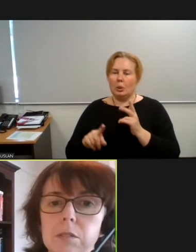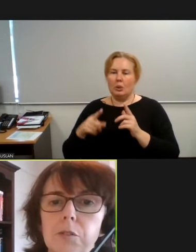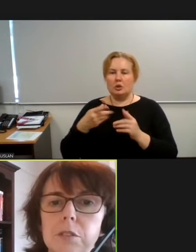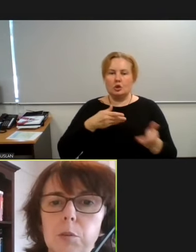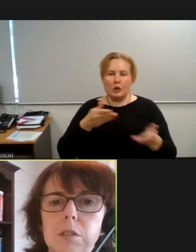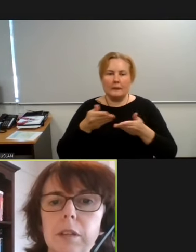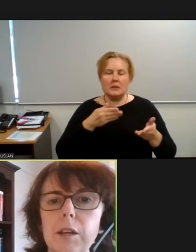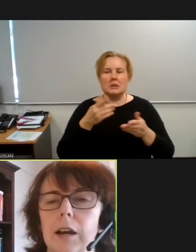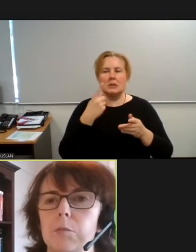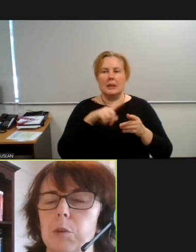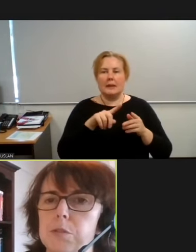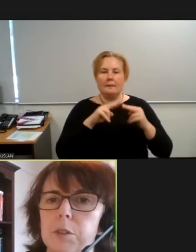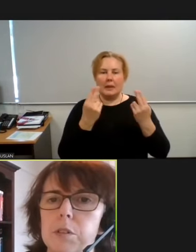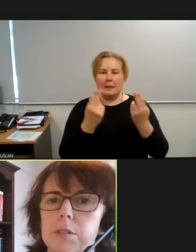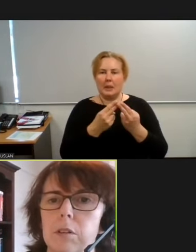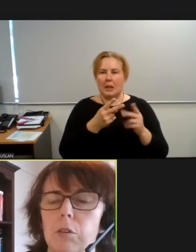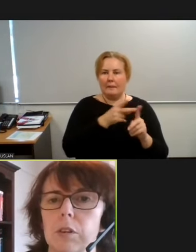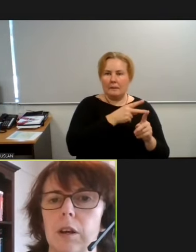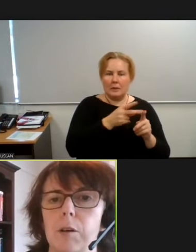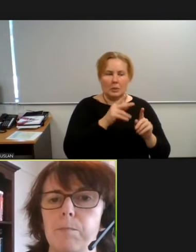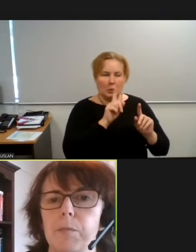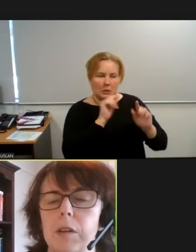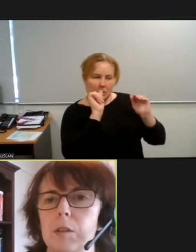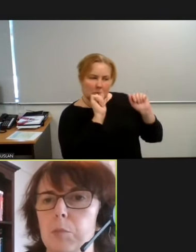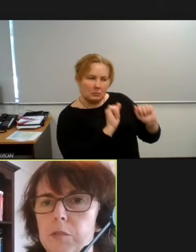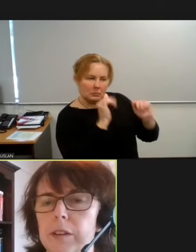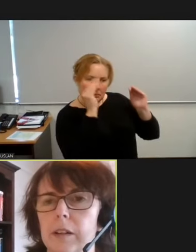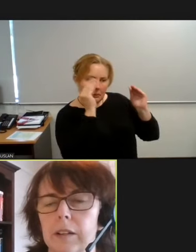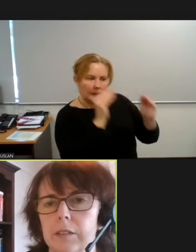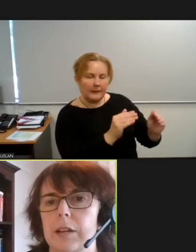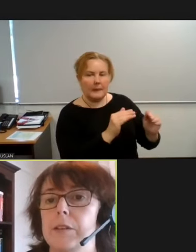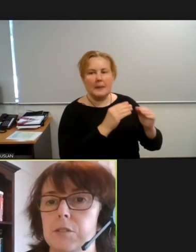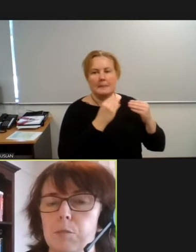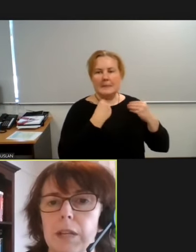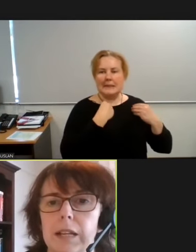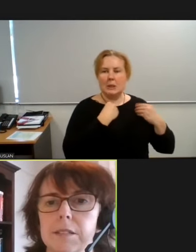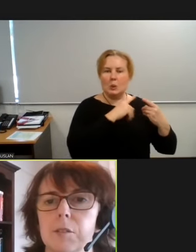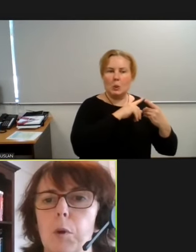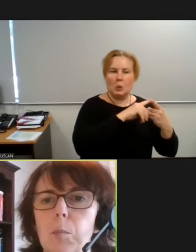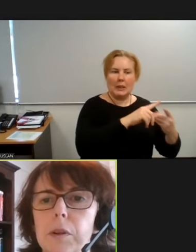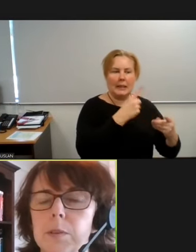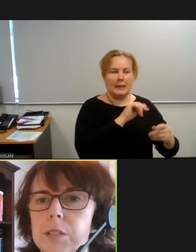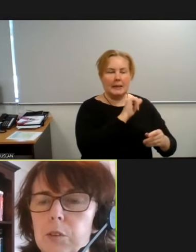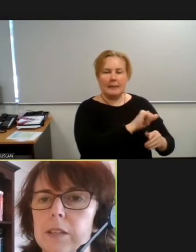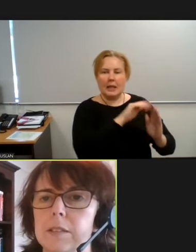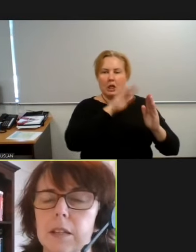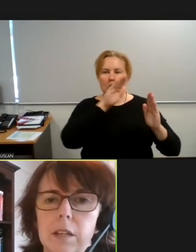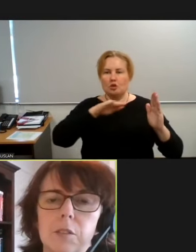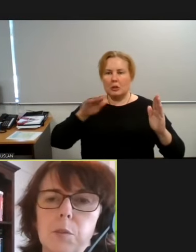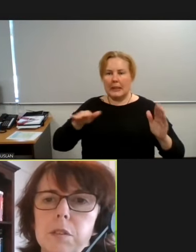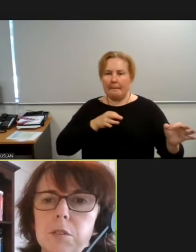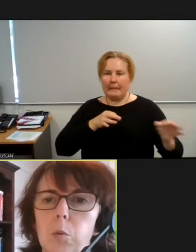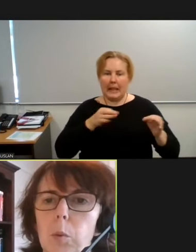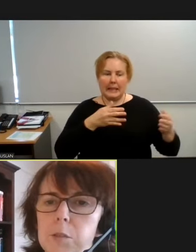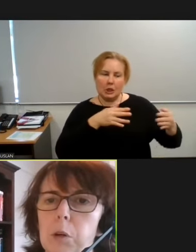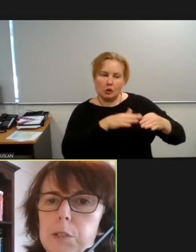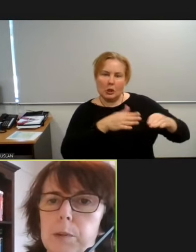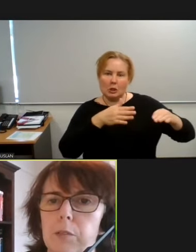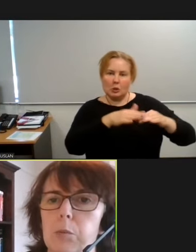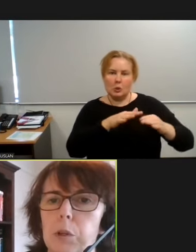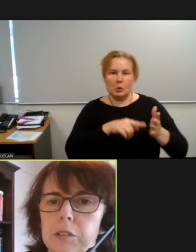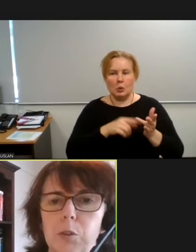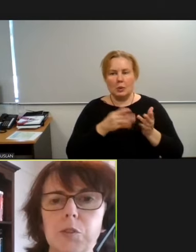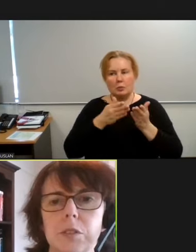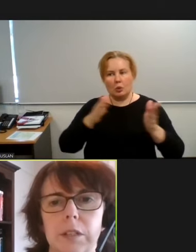their business continuity. And we're also focusing on in improving their industry plans at the moment to integrate those into the wider work